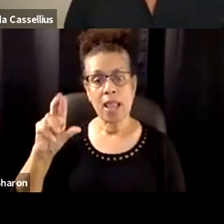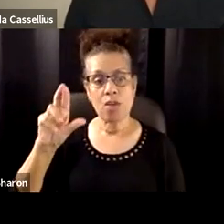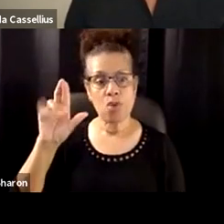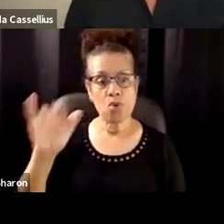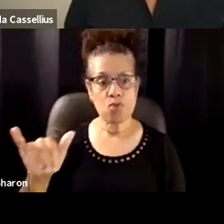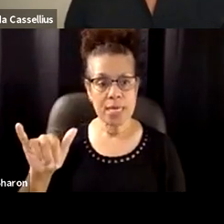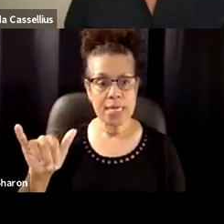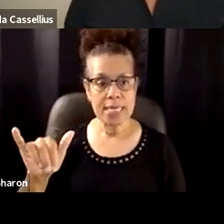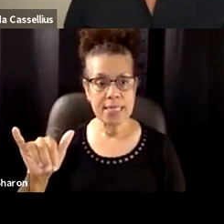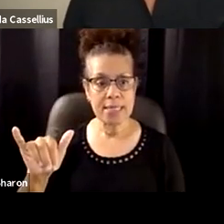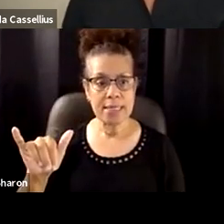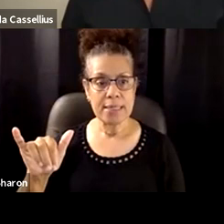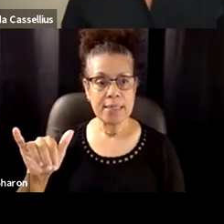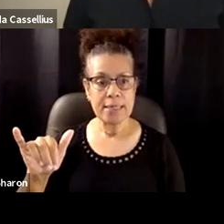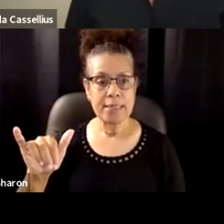reyes